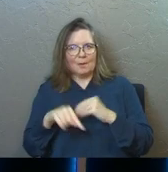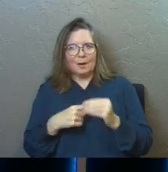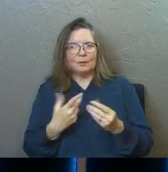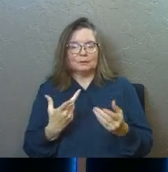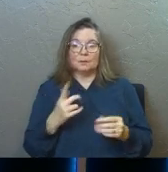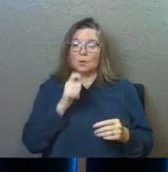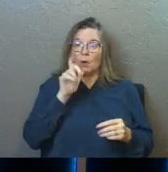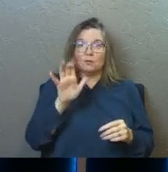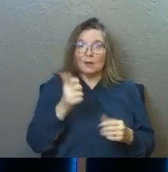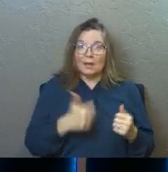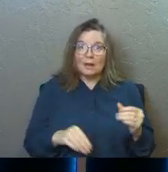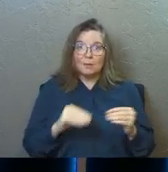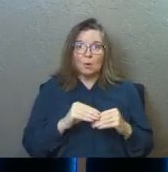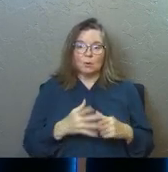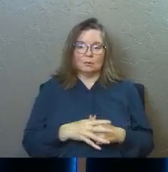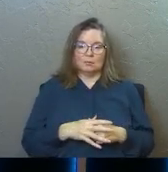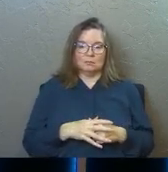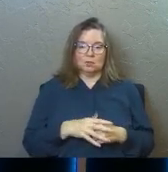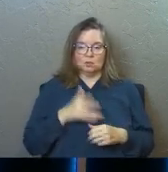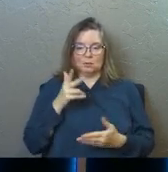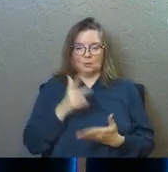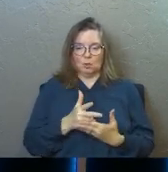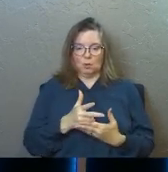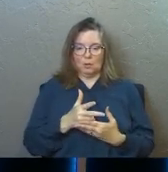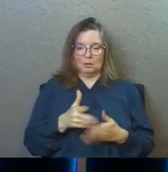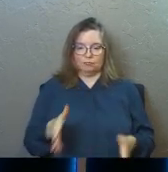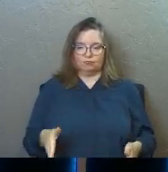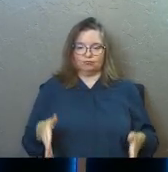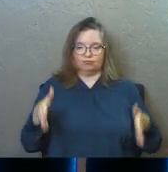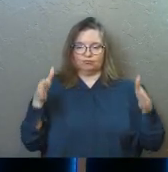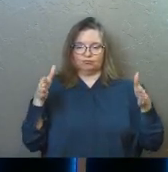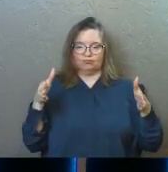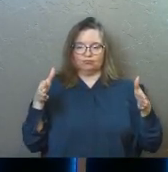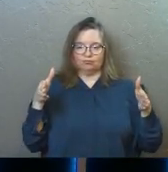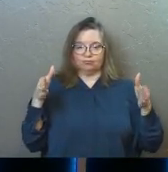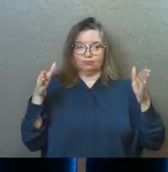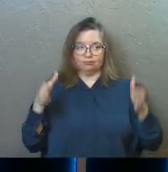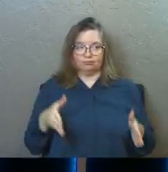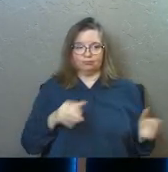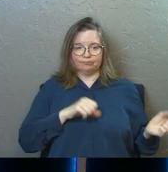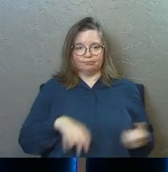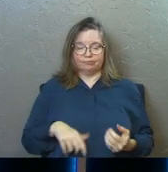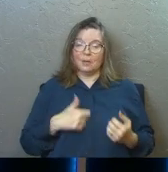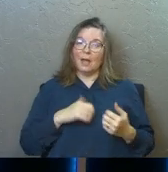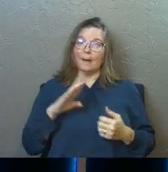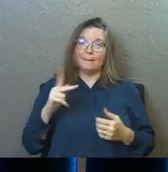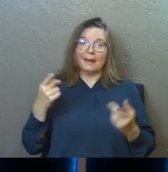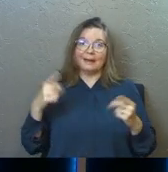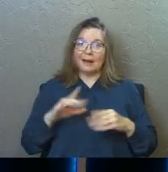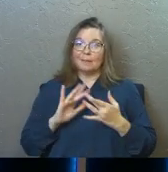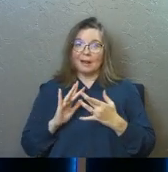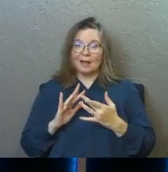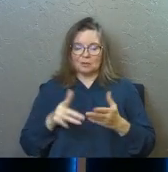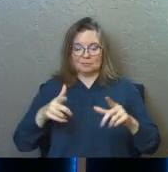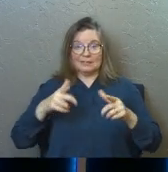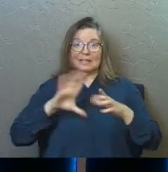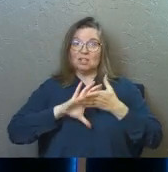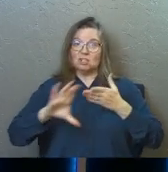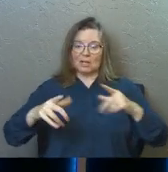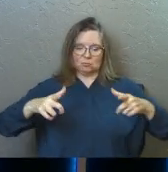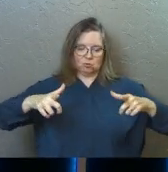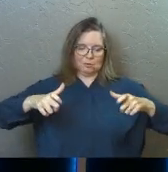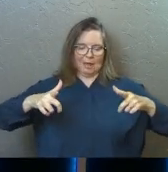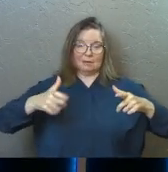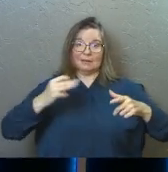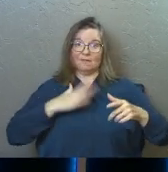about. We don't have to do that anymore. Just pull up, keep the windows tinted, we're good. Our banking is done online. You just get to scan checks,